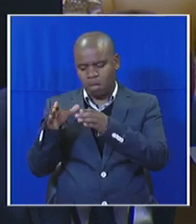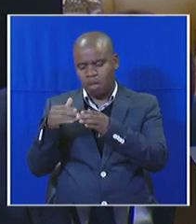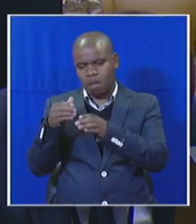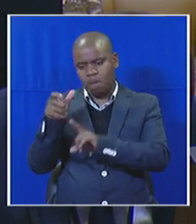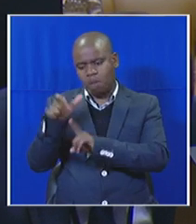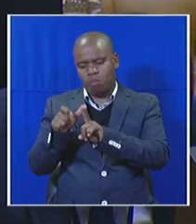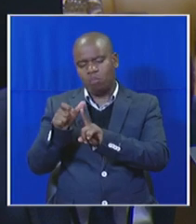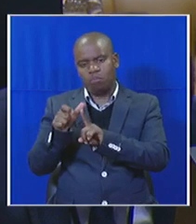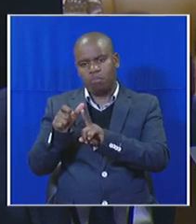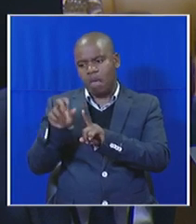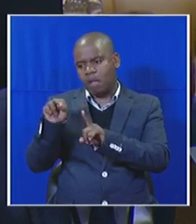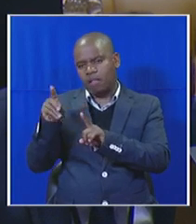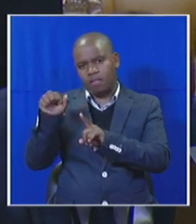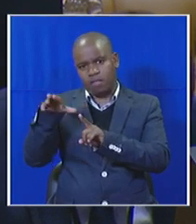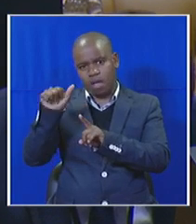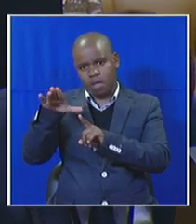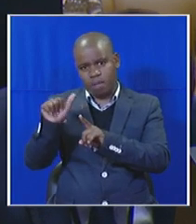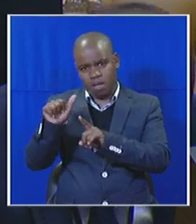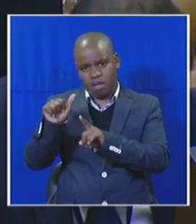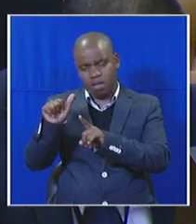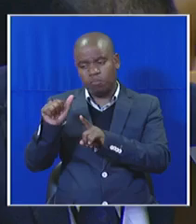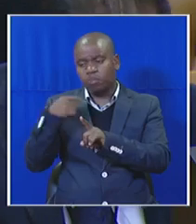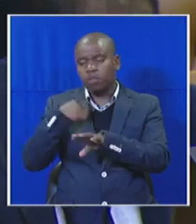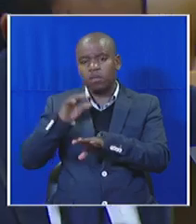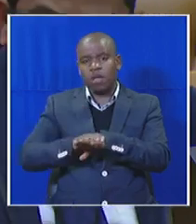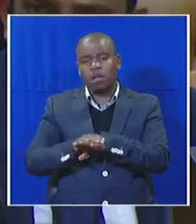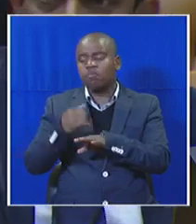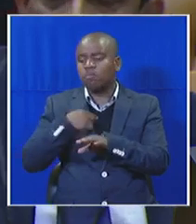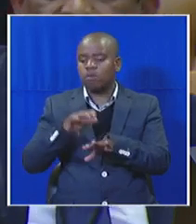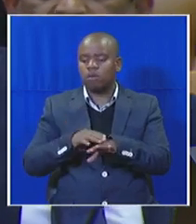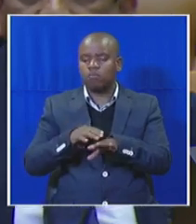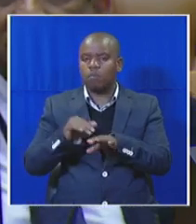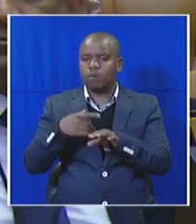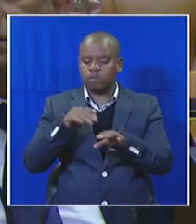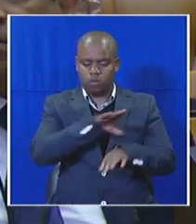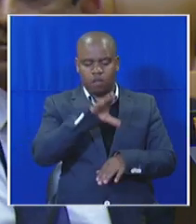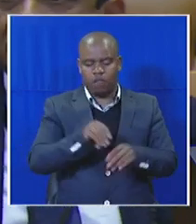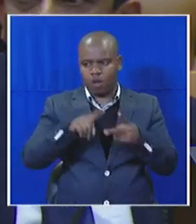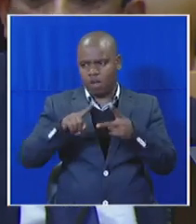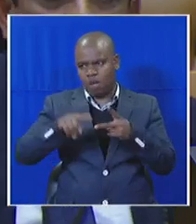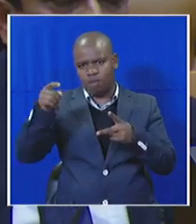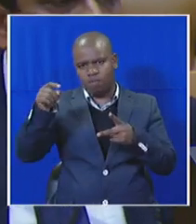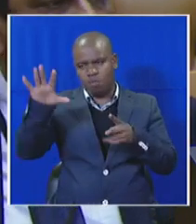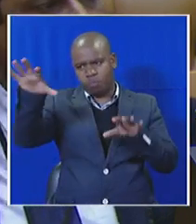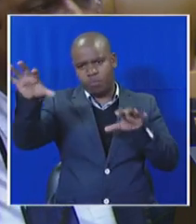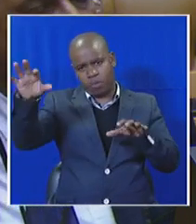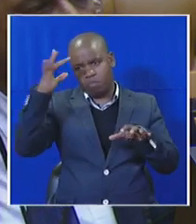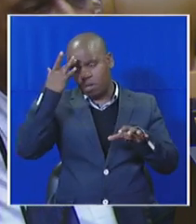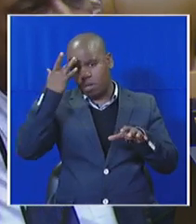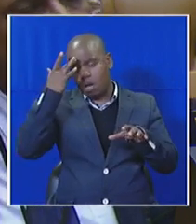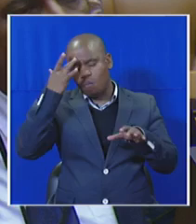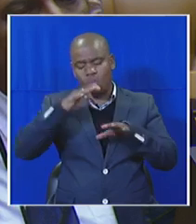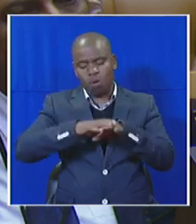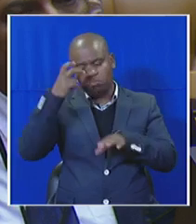Mr. Ndaba Nsela, who, when commenting on the agreement reached between India and South Africa and on the need to develop small and medium